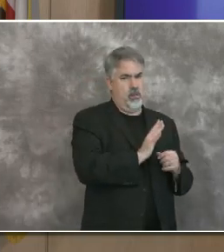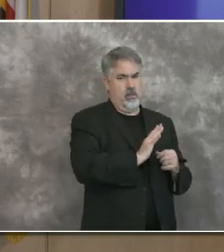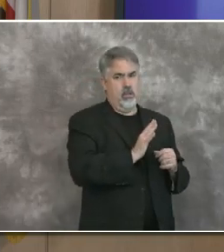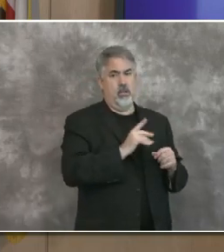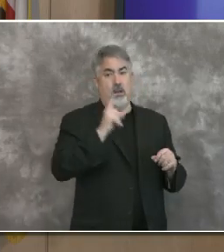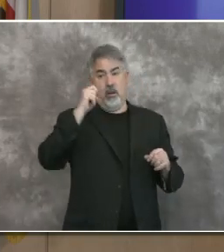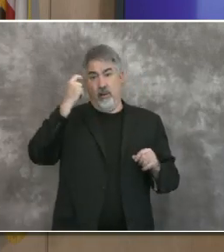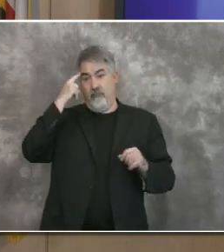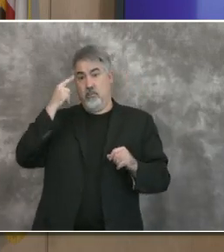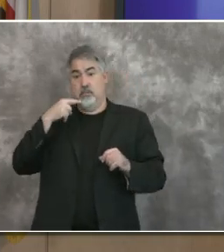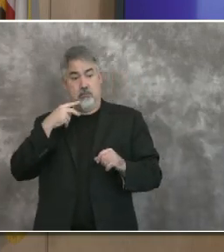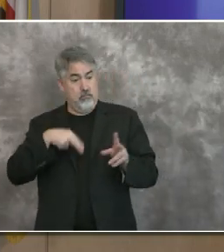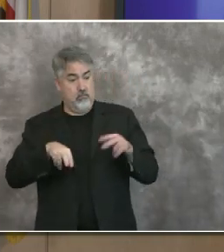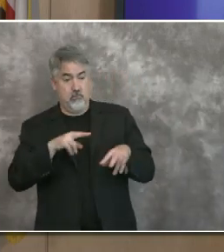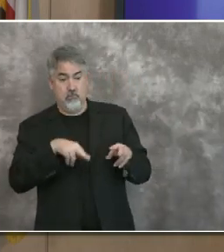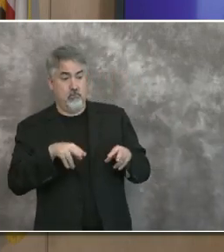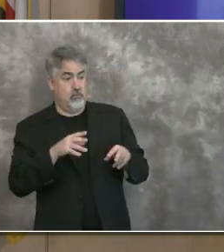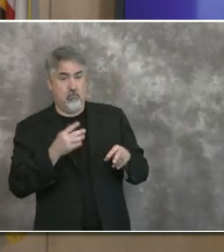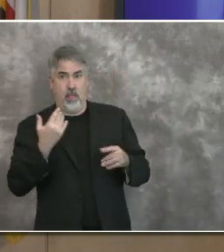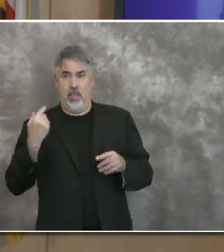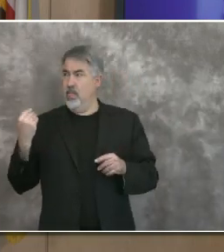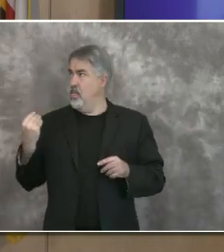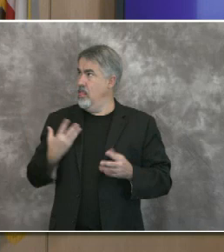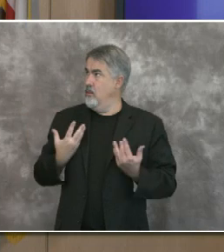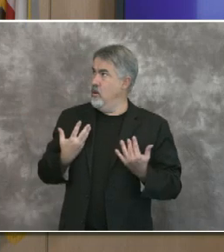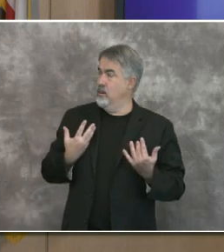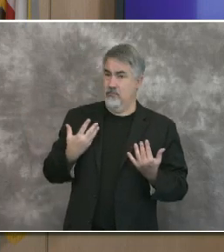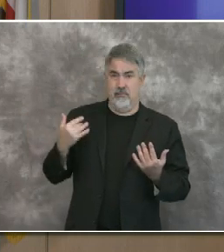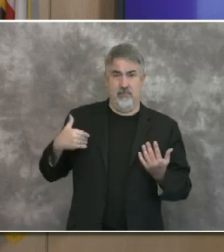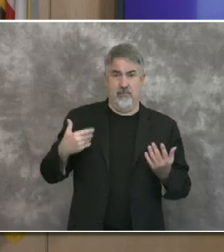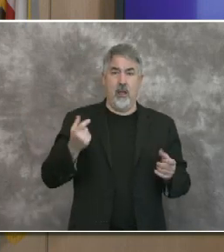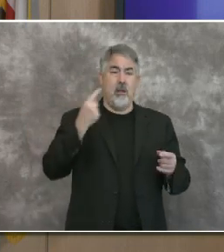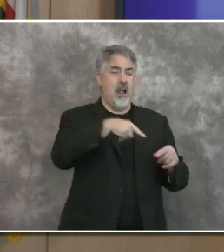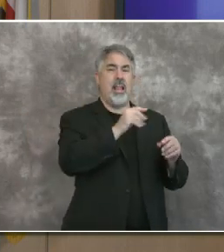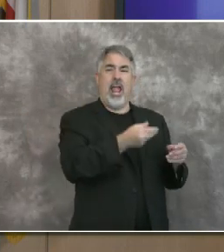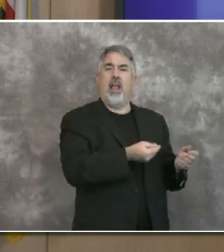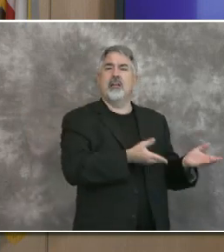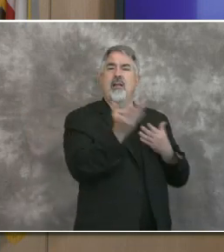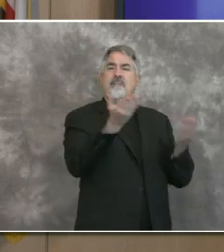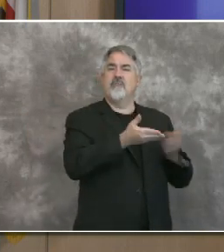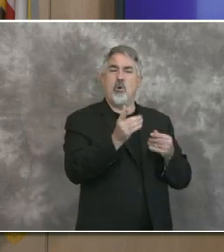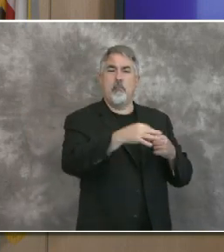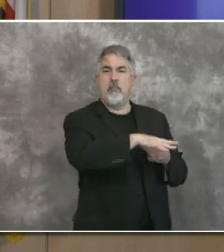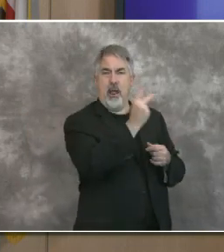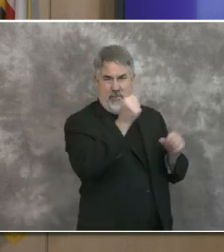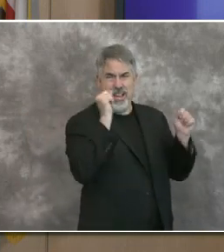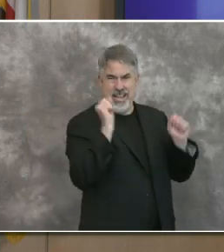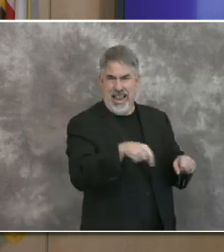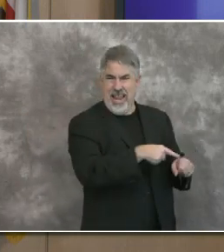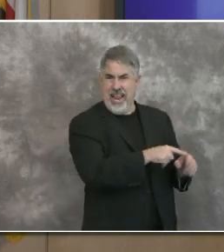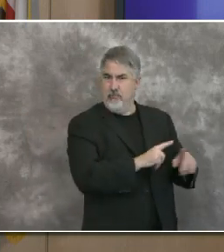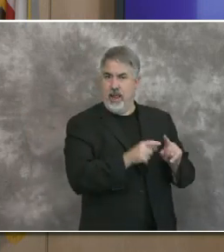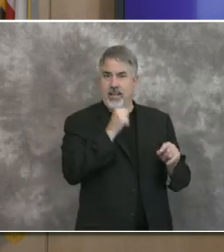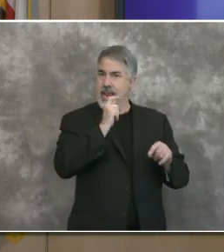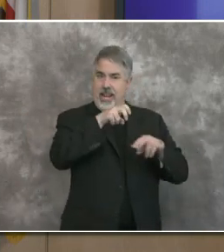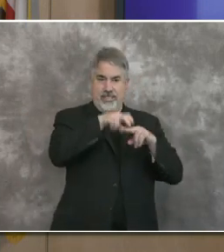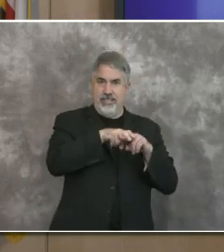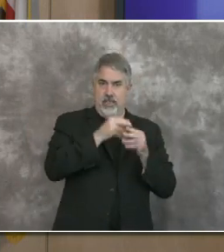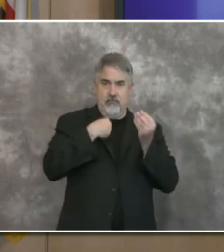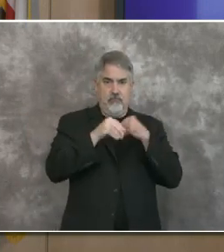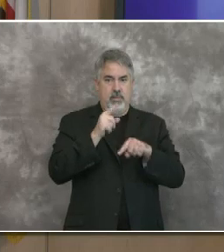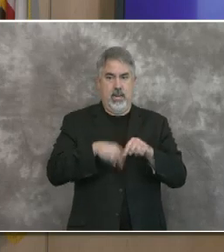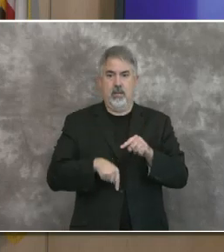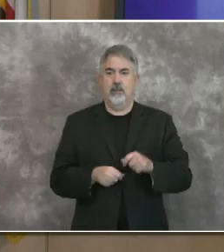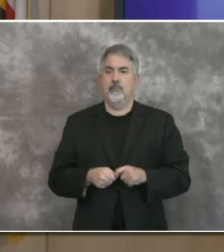happen. It is more just them sharing guidance about things restaurants should be preparing for. I think it is foreshadowing that at some point in the